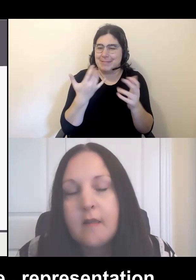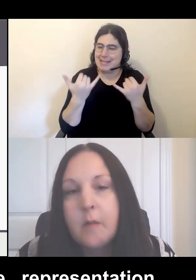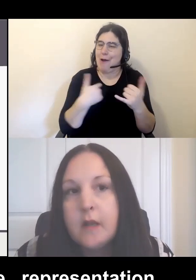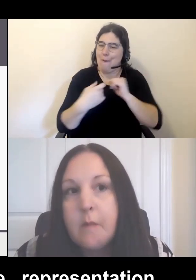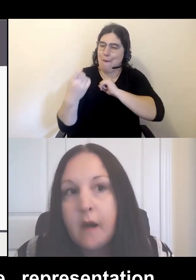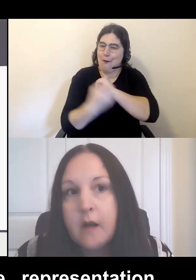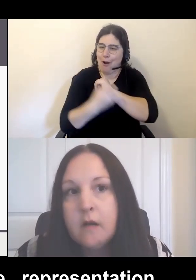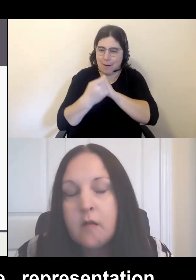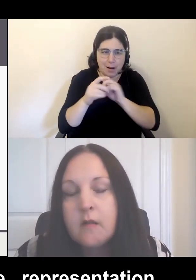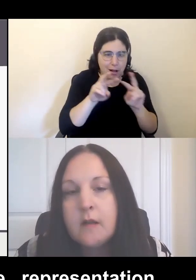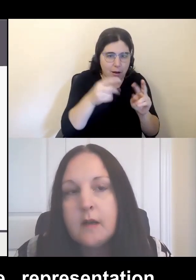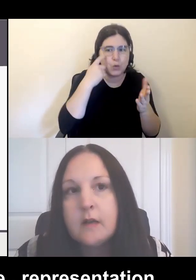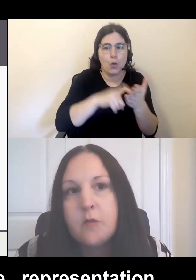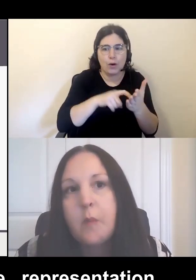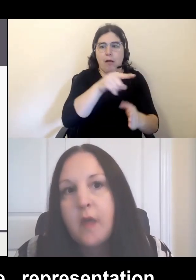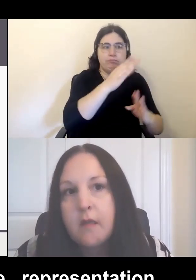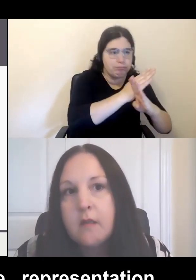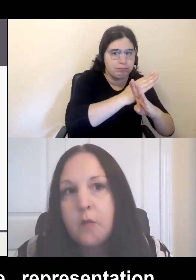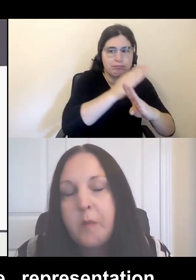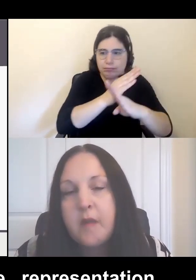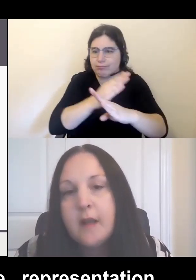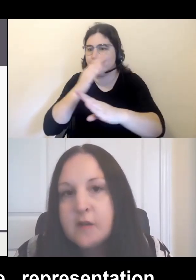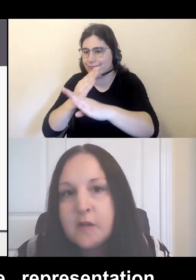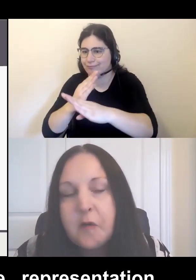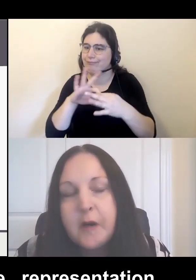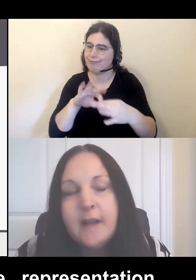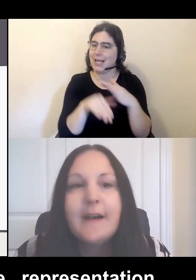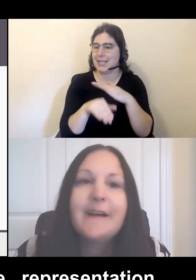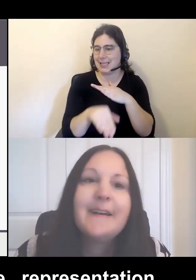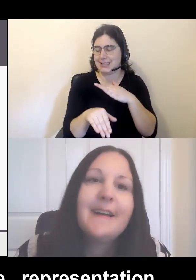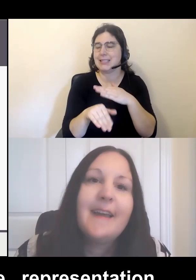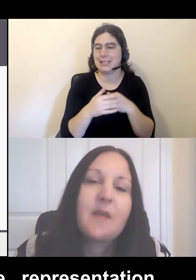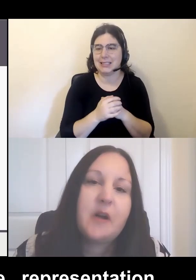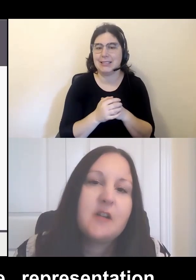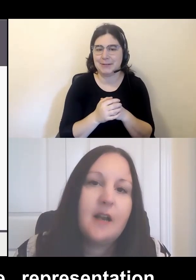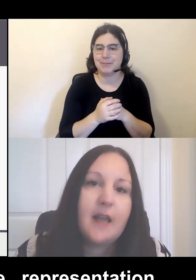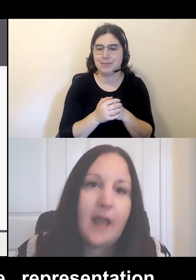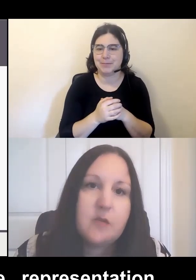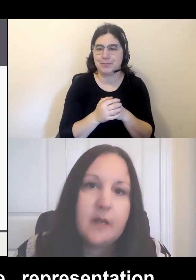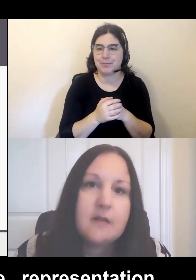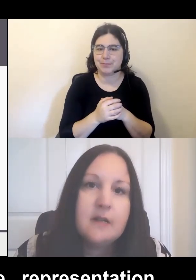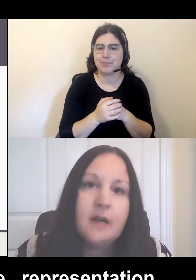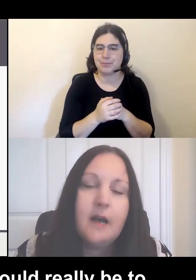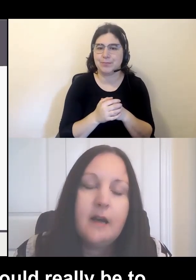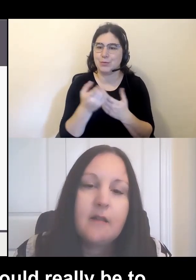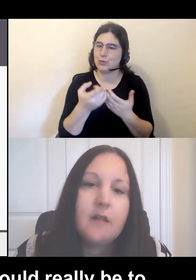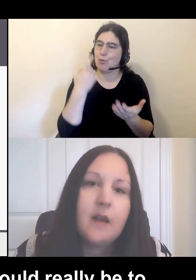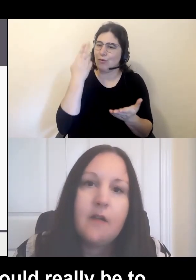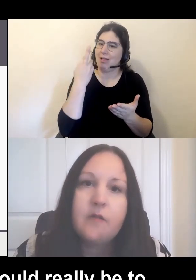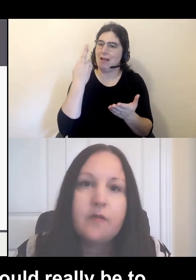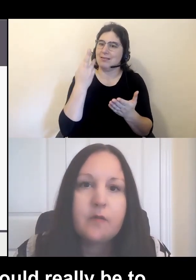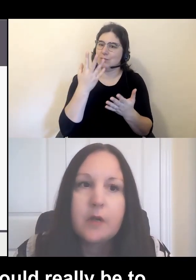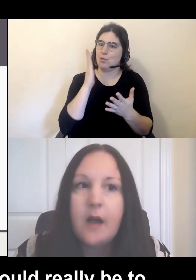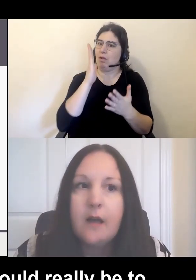finding accessibility barriers to representation, expression and engagement. So